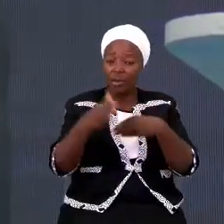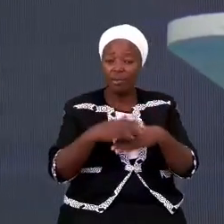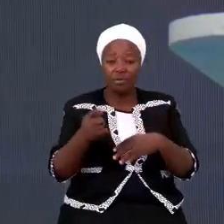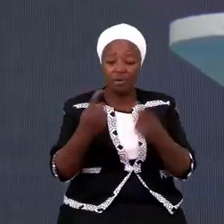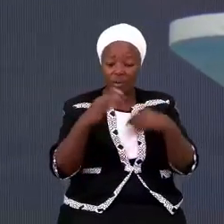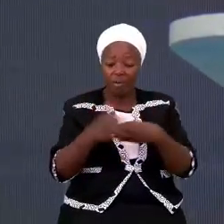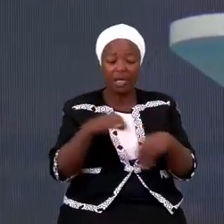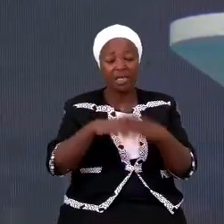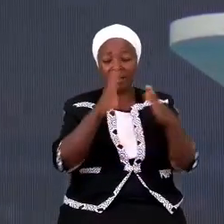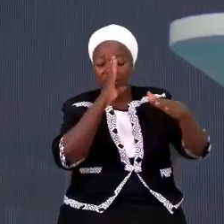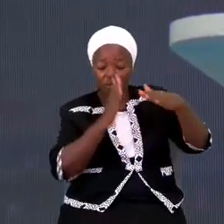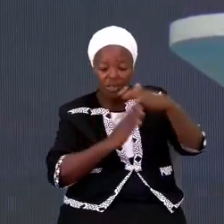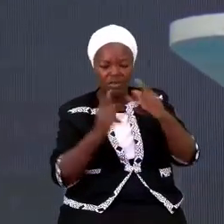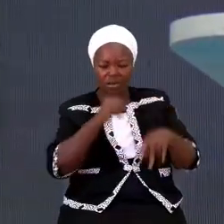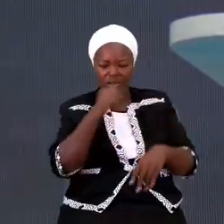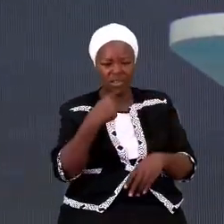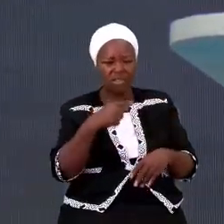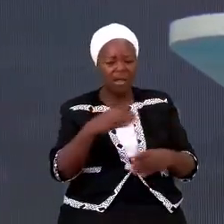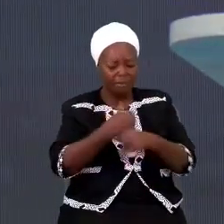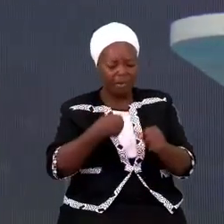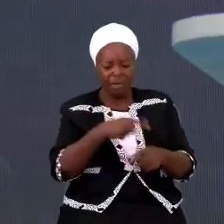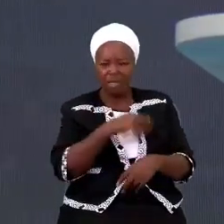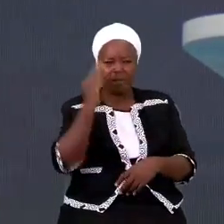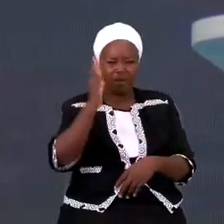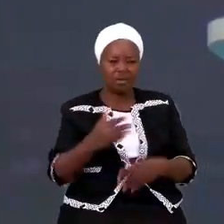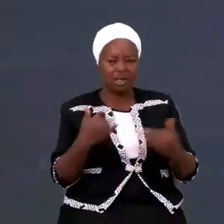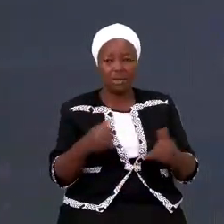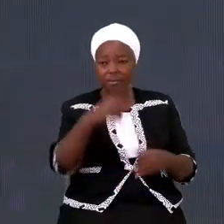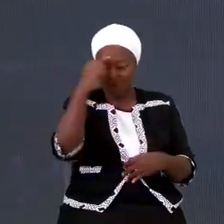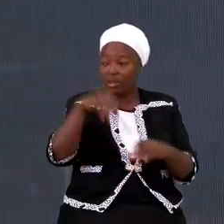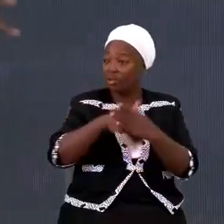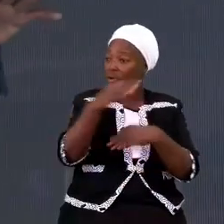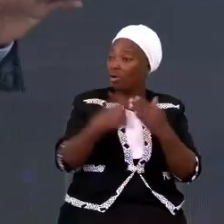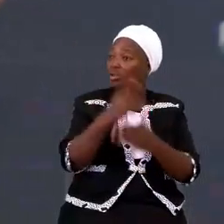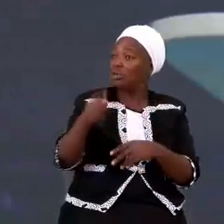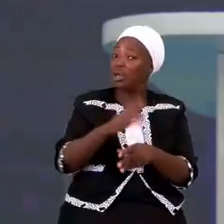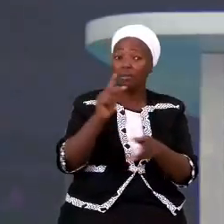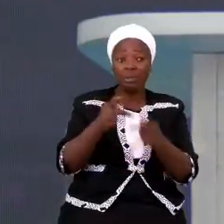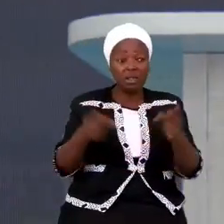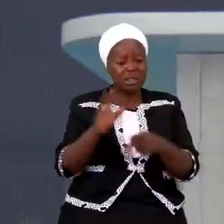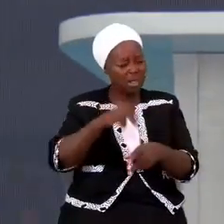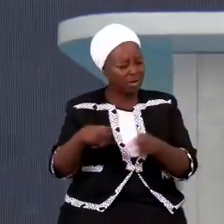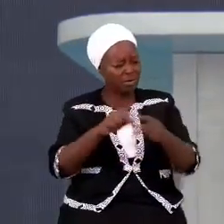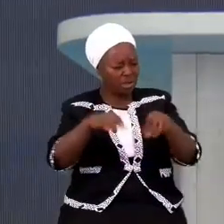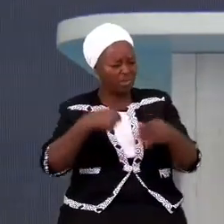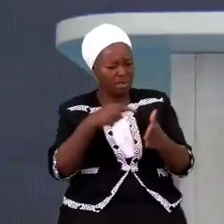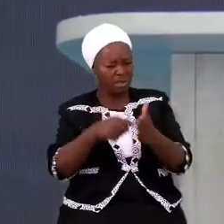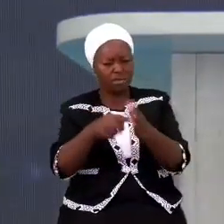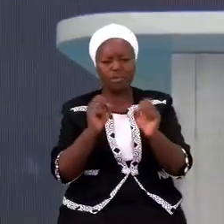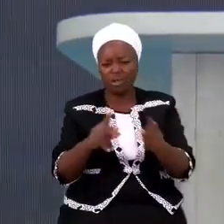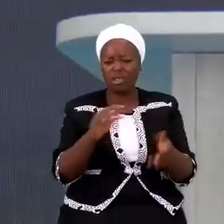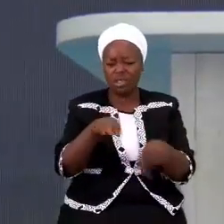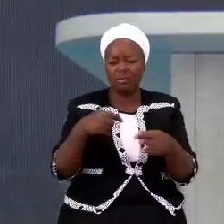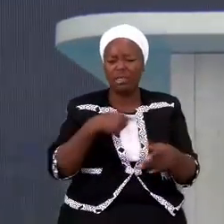to give me this opportunity and that opportunity. I am no more worthy. That is the humility of a